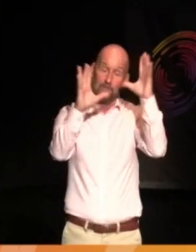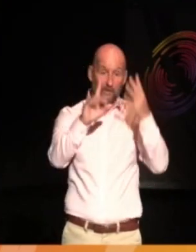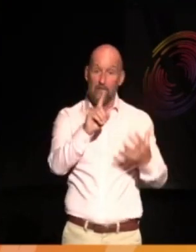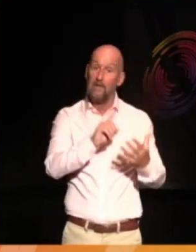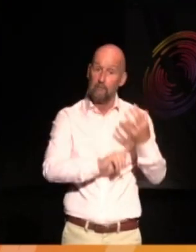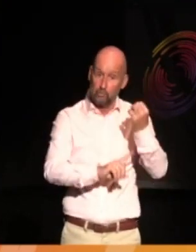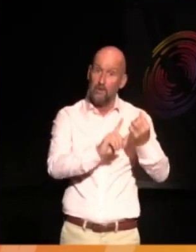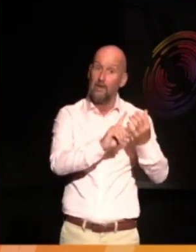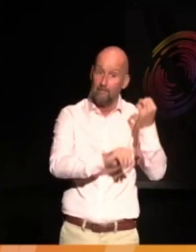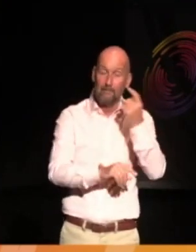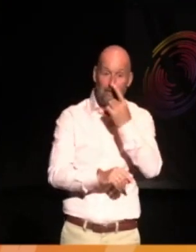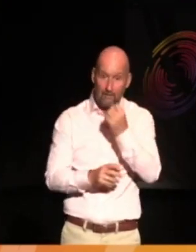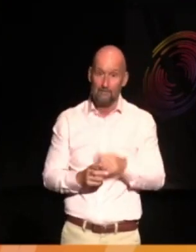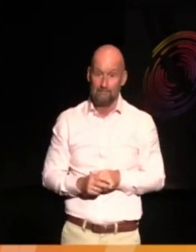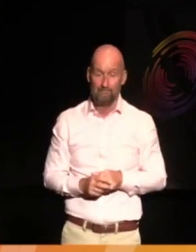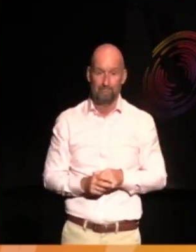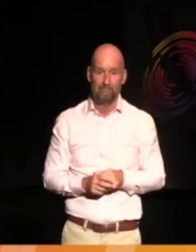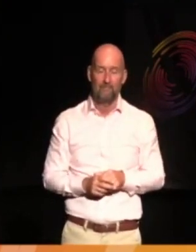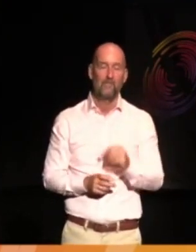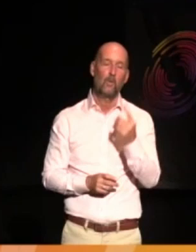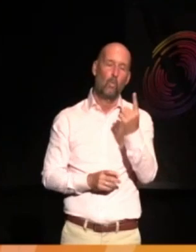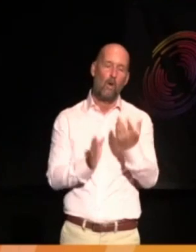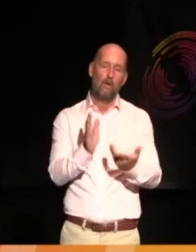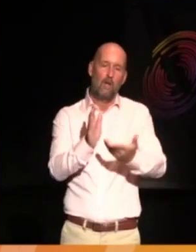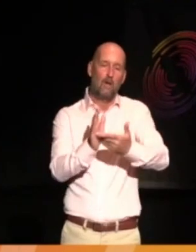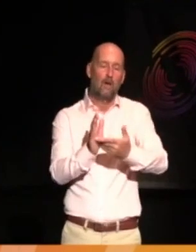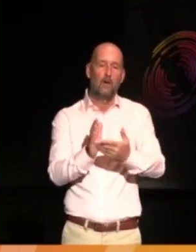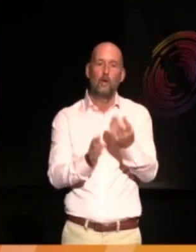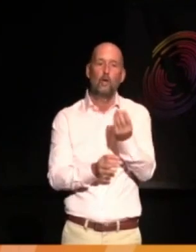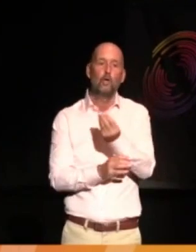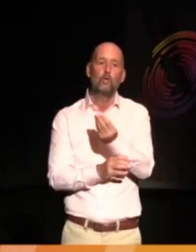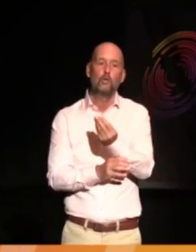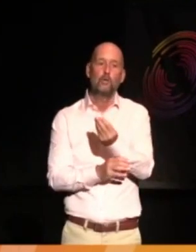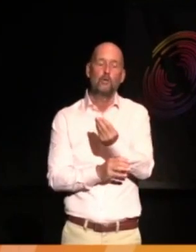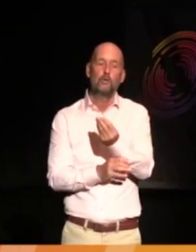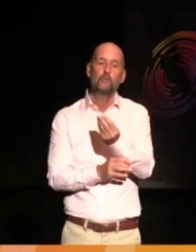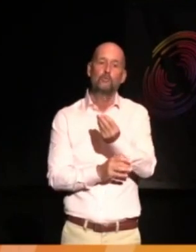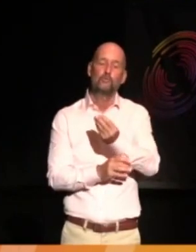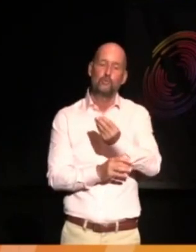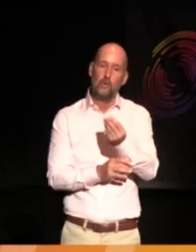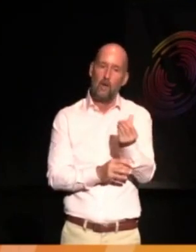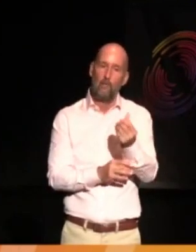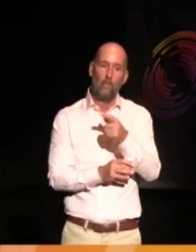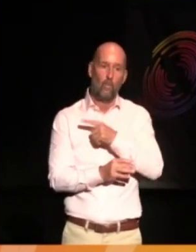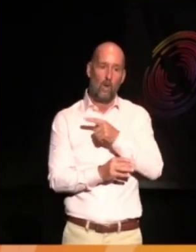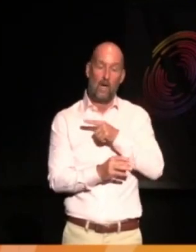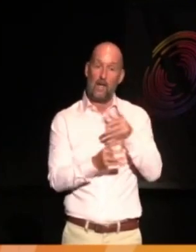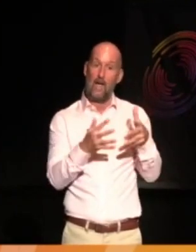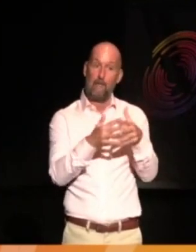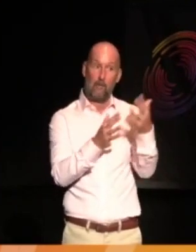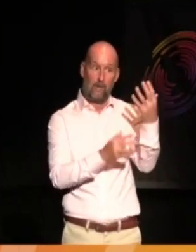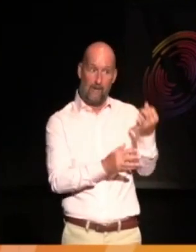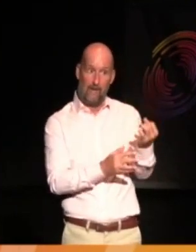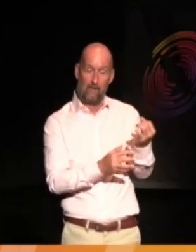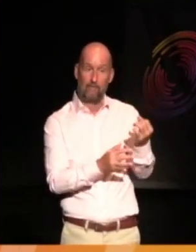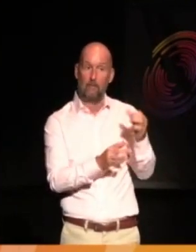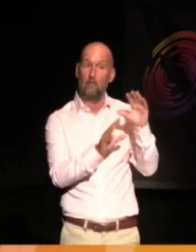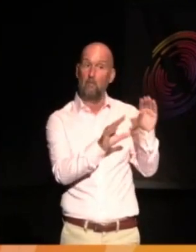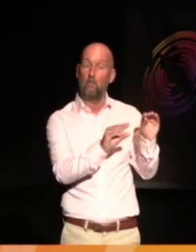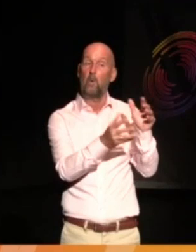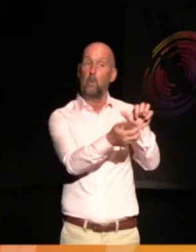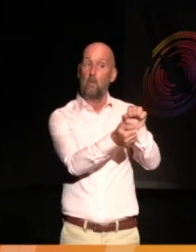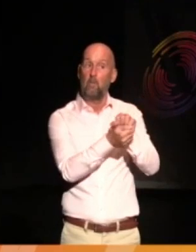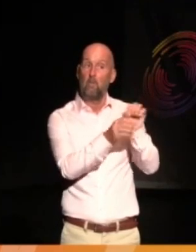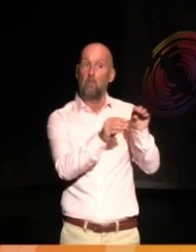would finally say that while there is some use in transferring some of the things that they've done in America to here, it's of